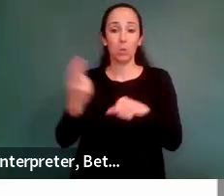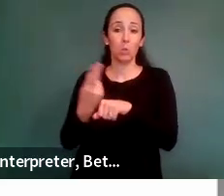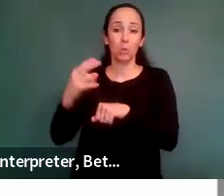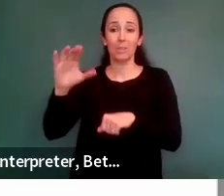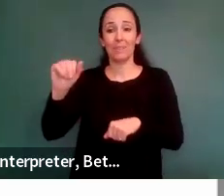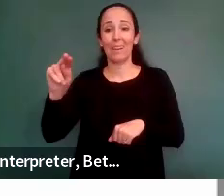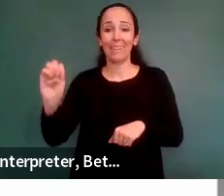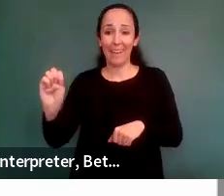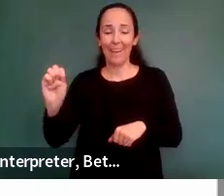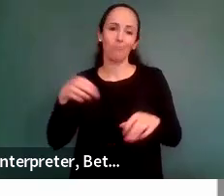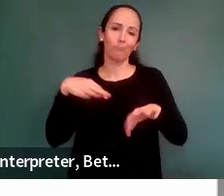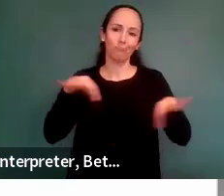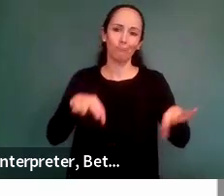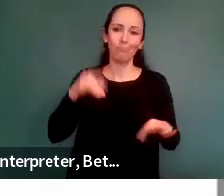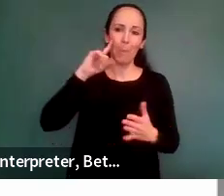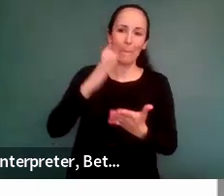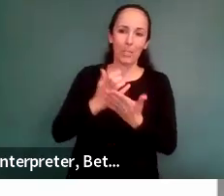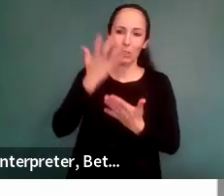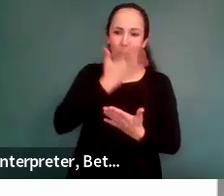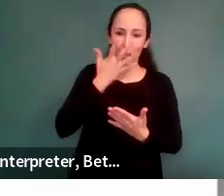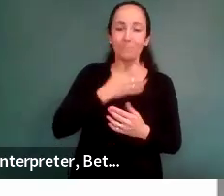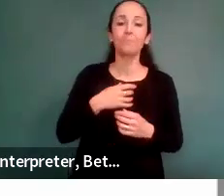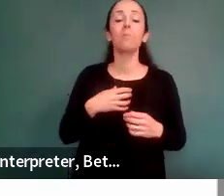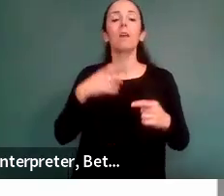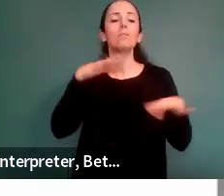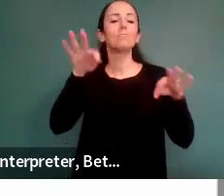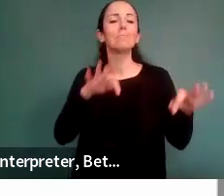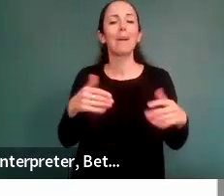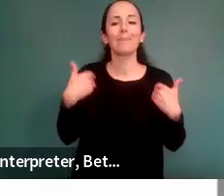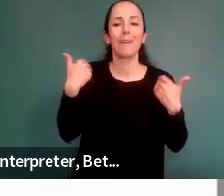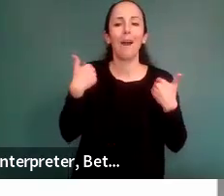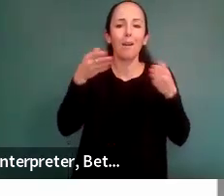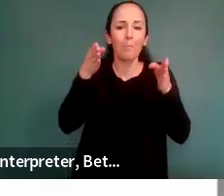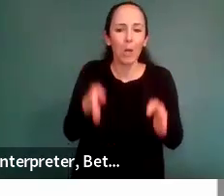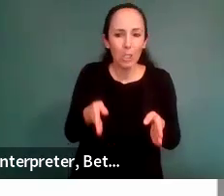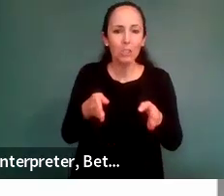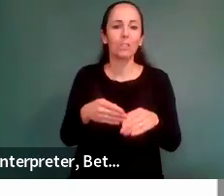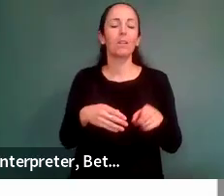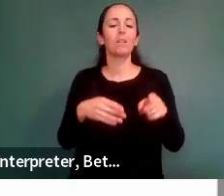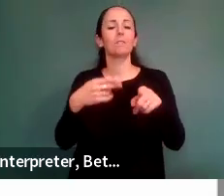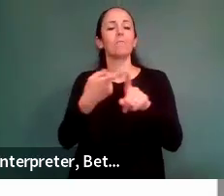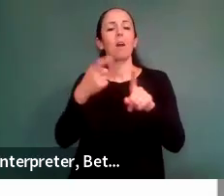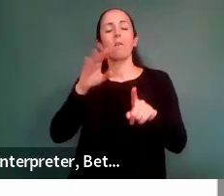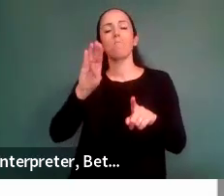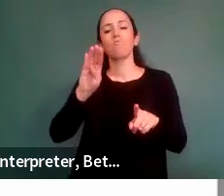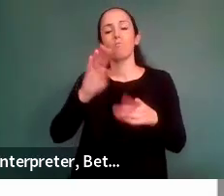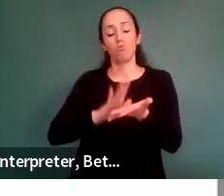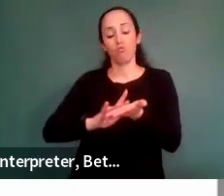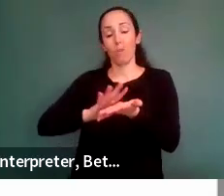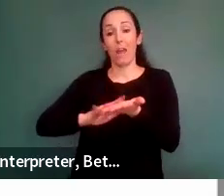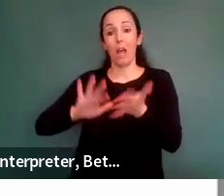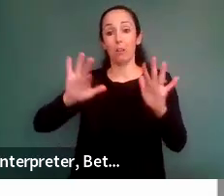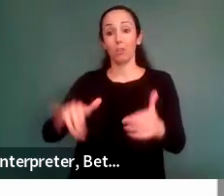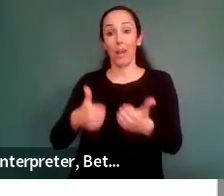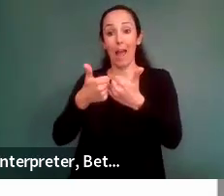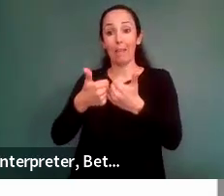of somebody at a young person, a young lady at the Braille Challenge, and she's holding up her cane. And how